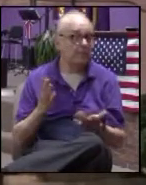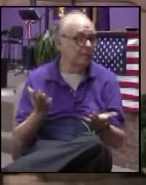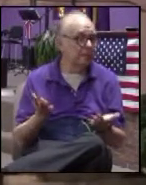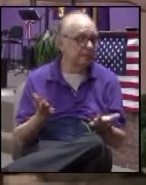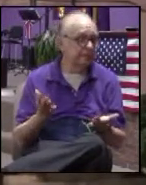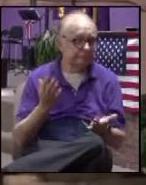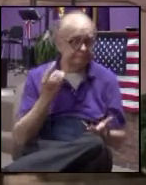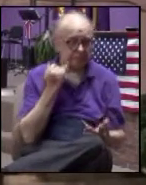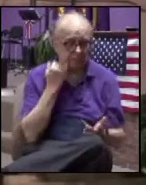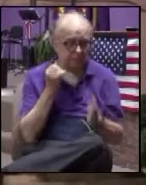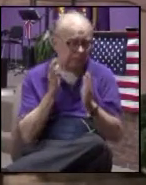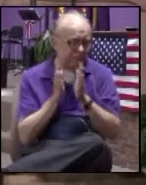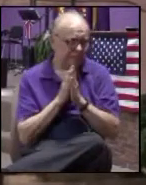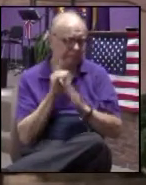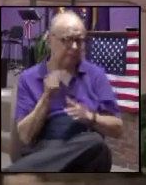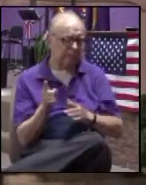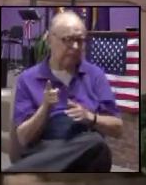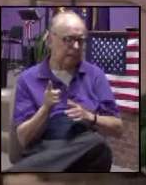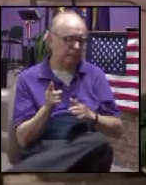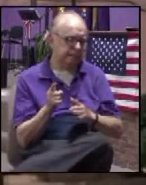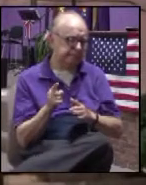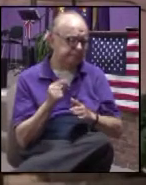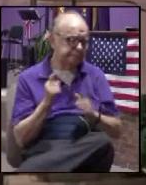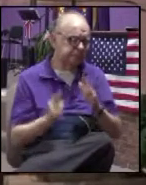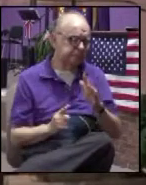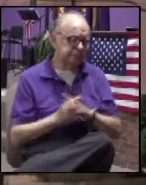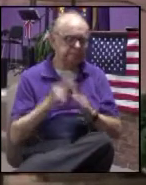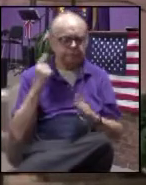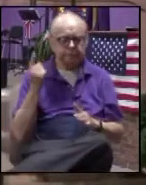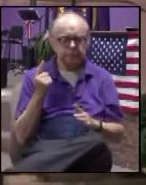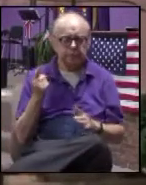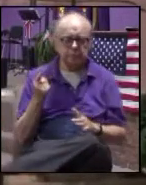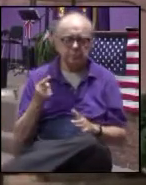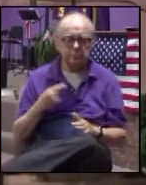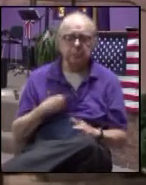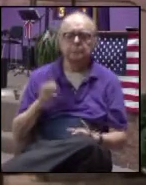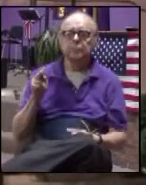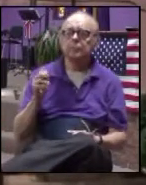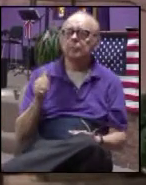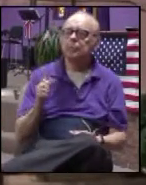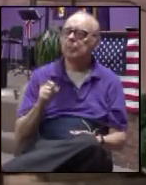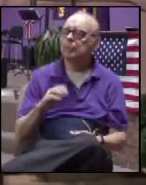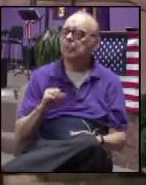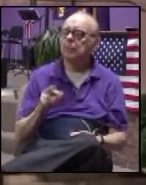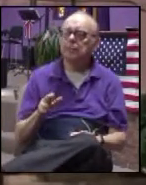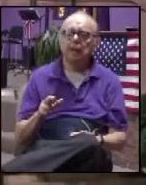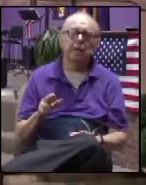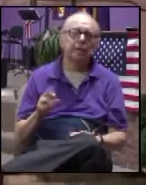Or if I was to ask you, what pops into your mind if I was to say a NASCAR fan?